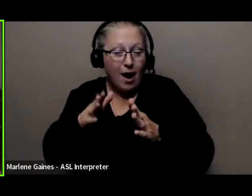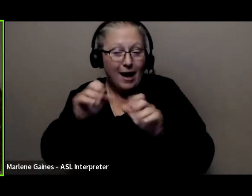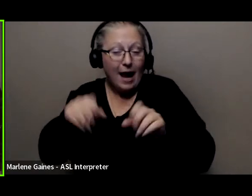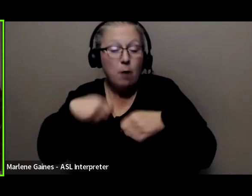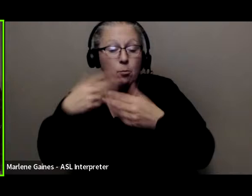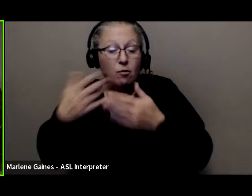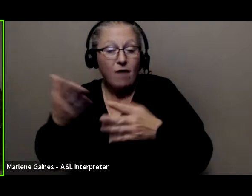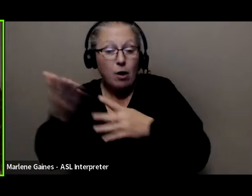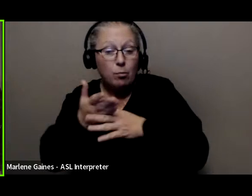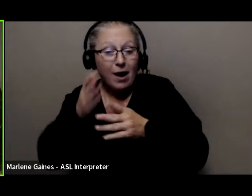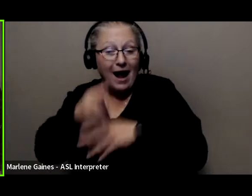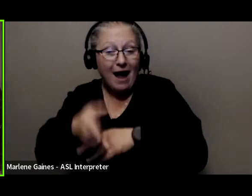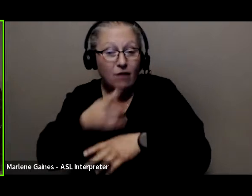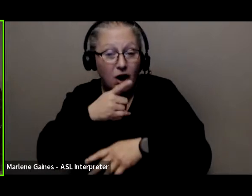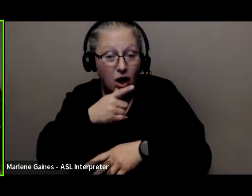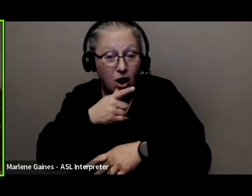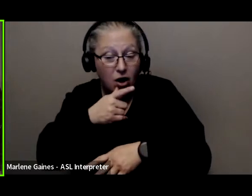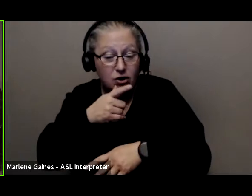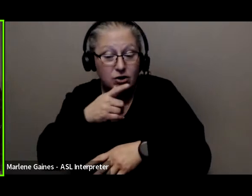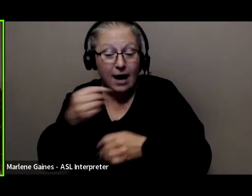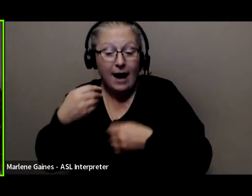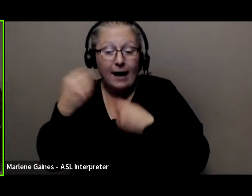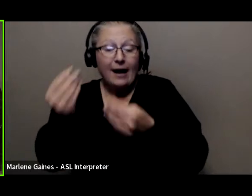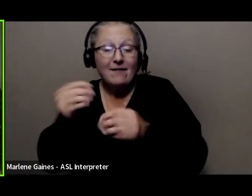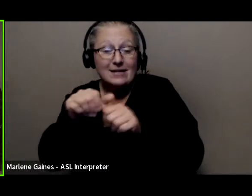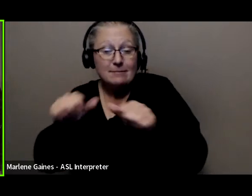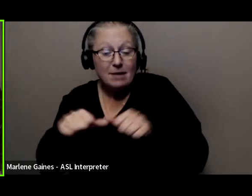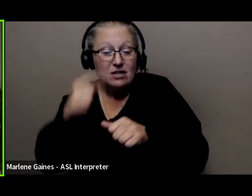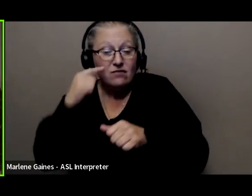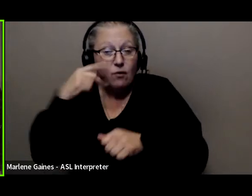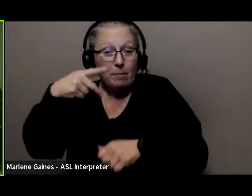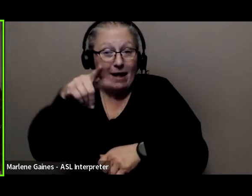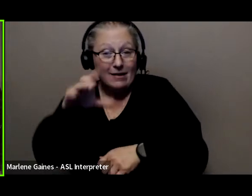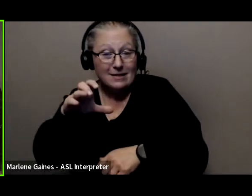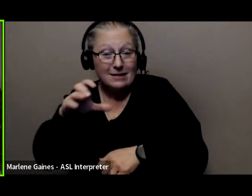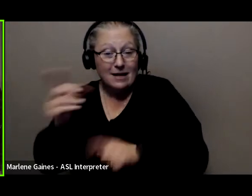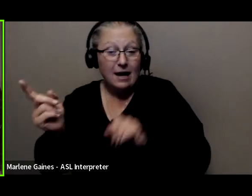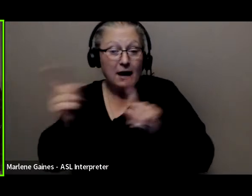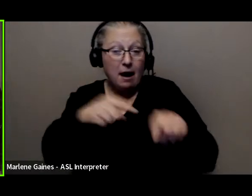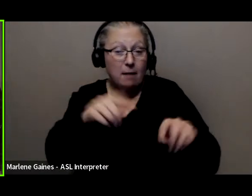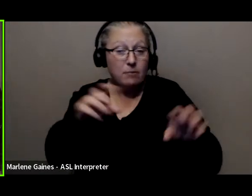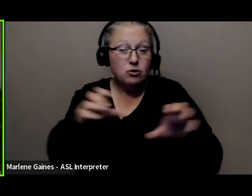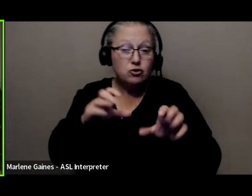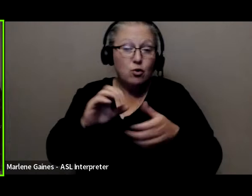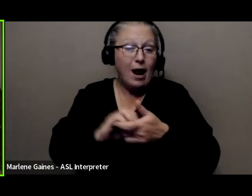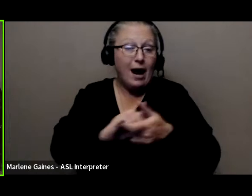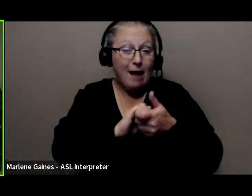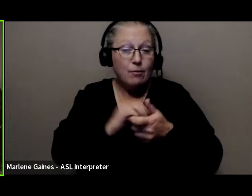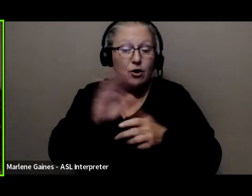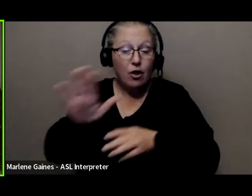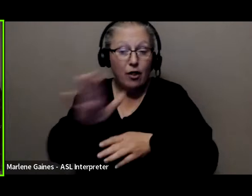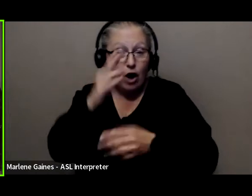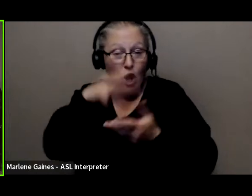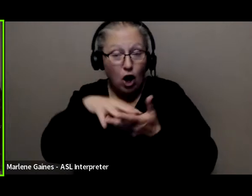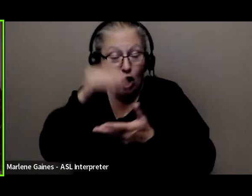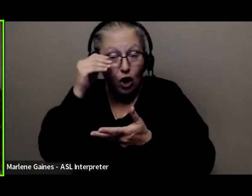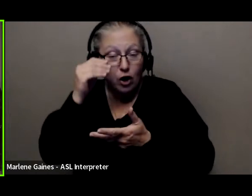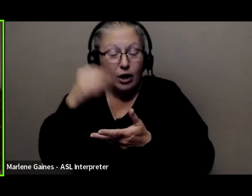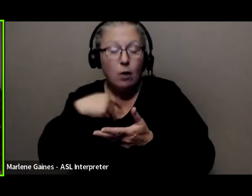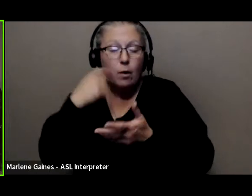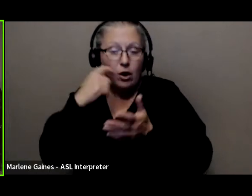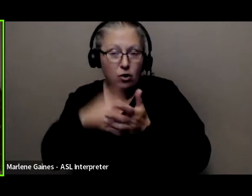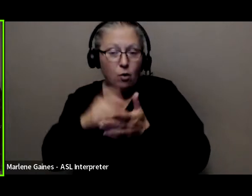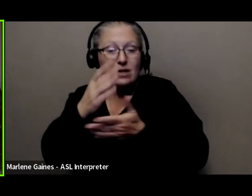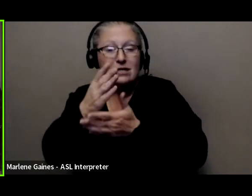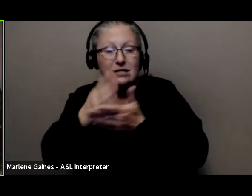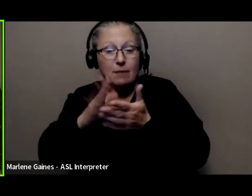break after lunch and create spaces for PLCs to come together and do some collaboration on their learning? What we did see at a